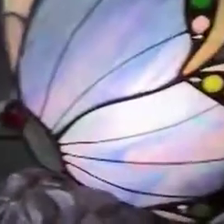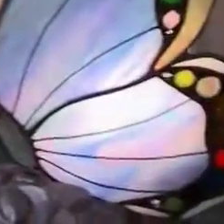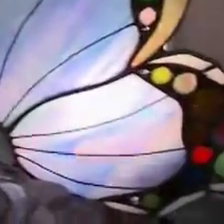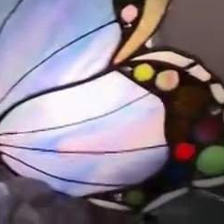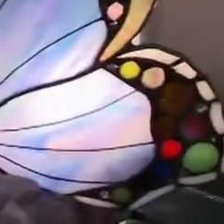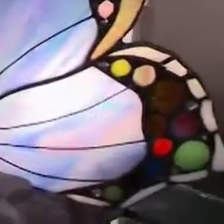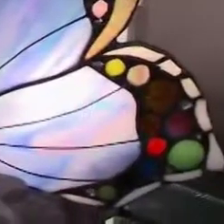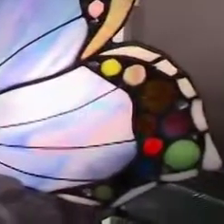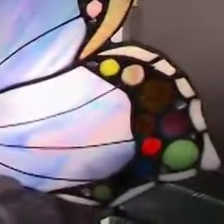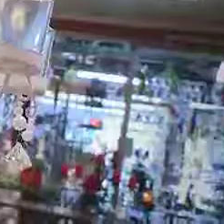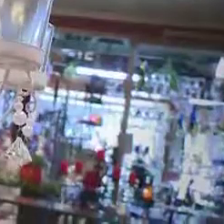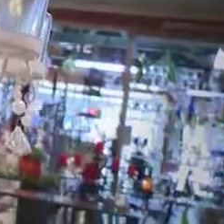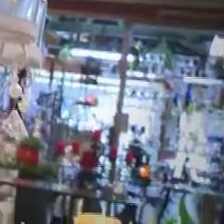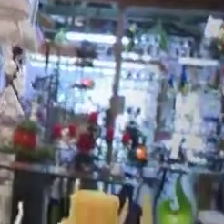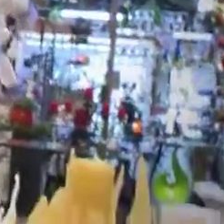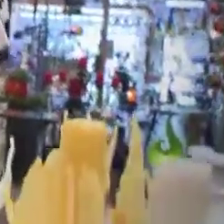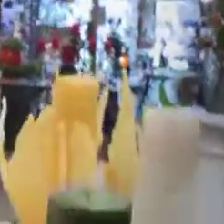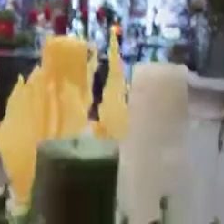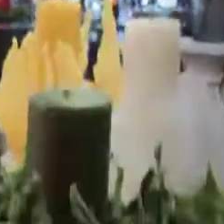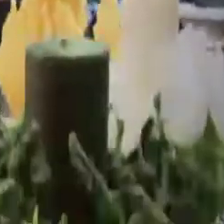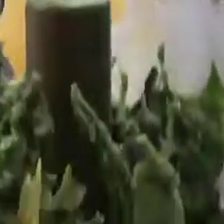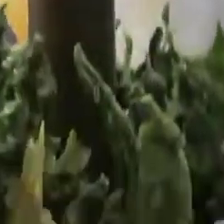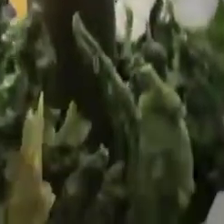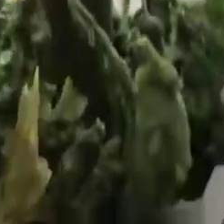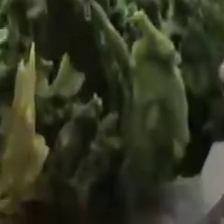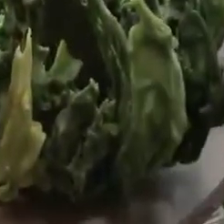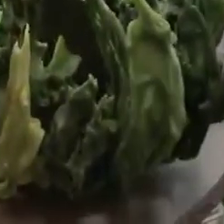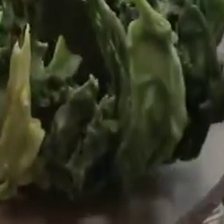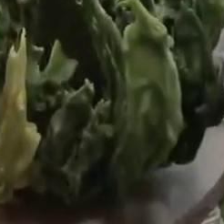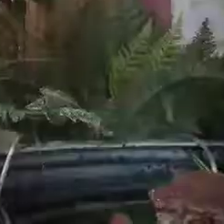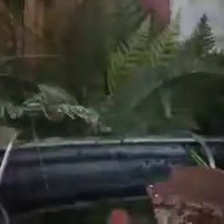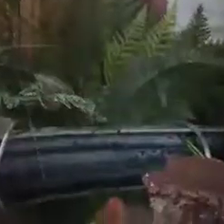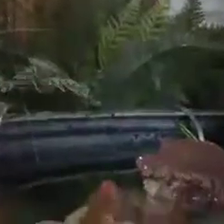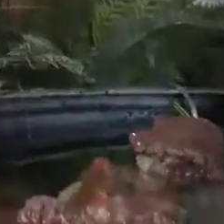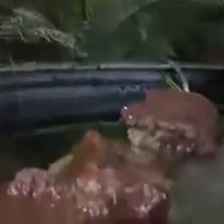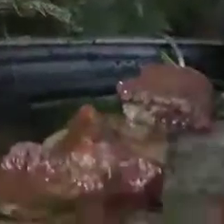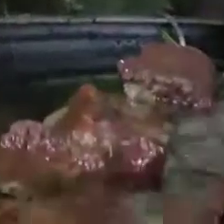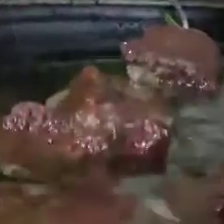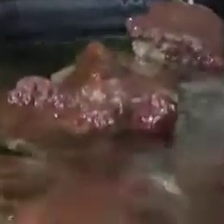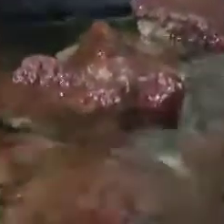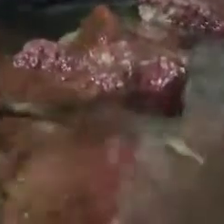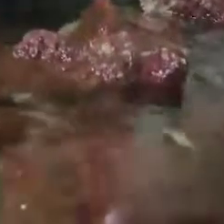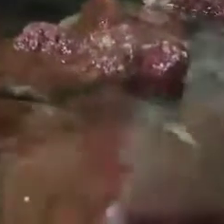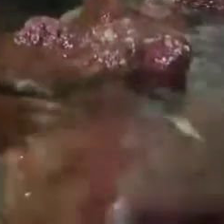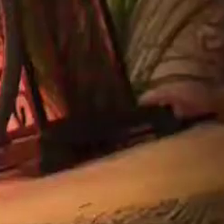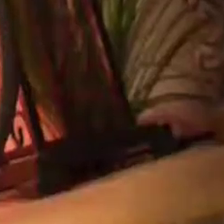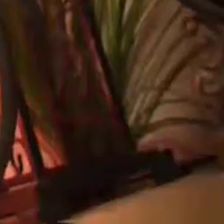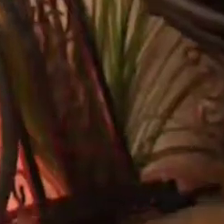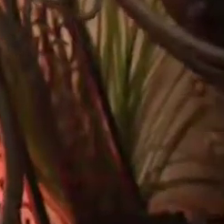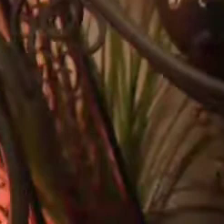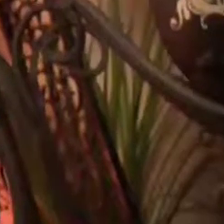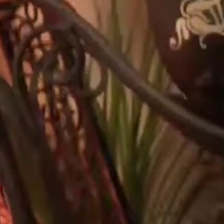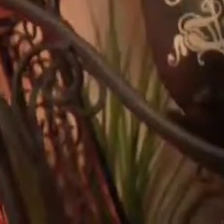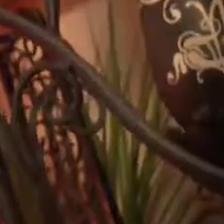assortment of handmade creations, custom-made candles and artwork. Choose from our huge range of water features, garden